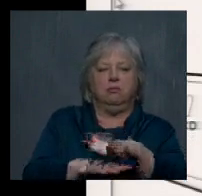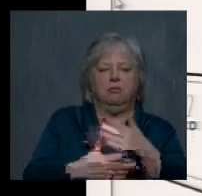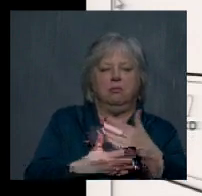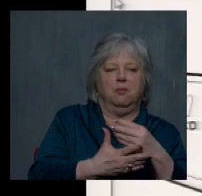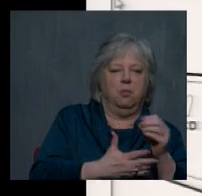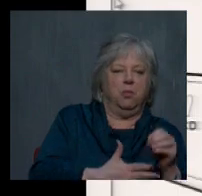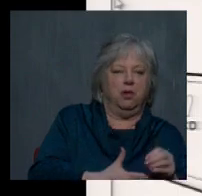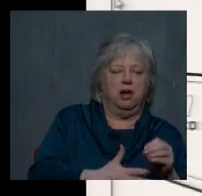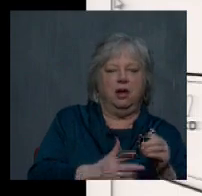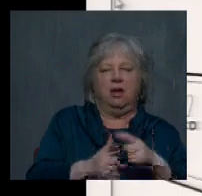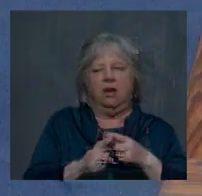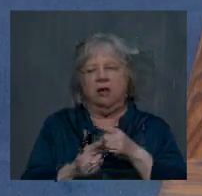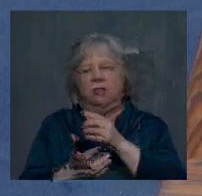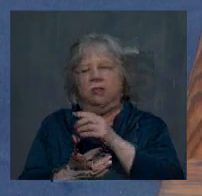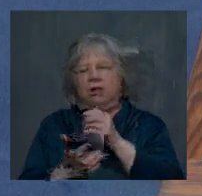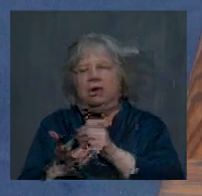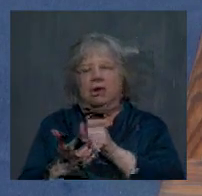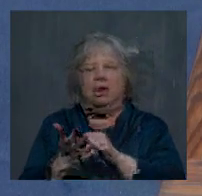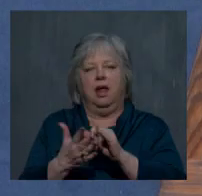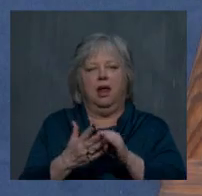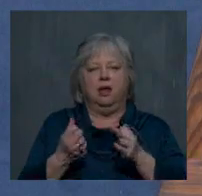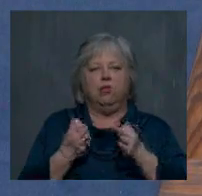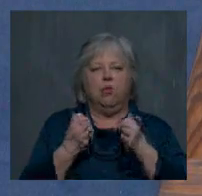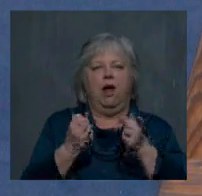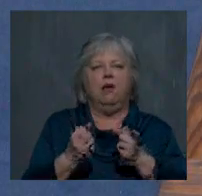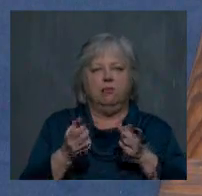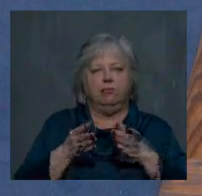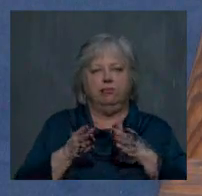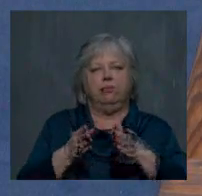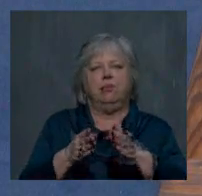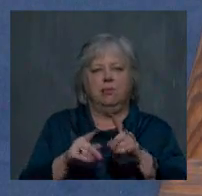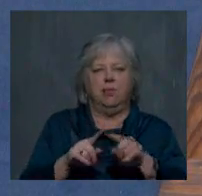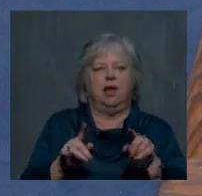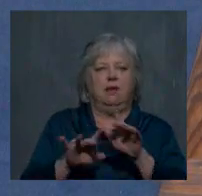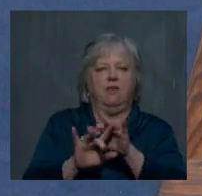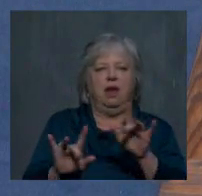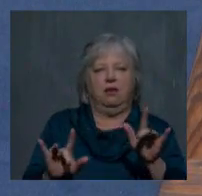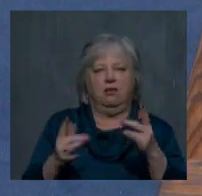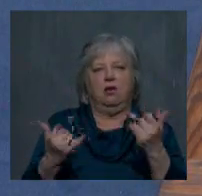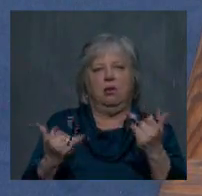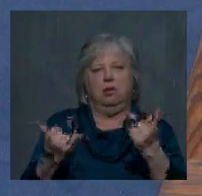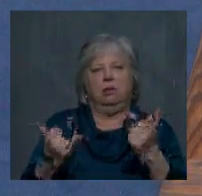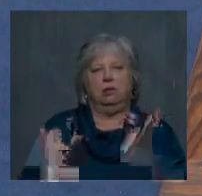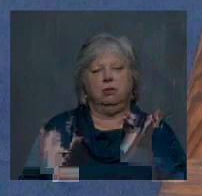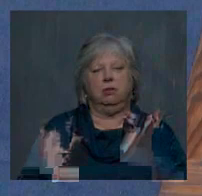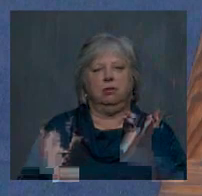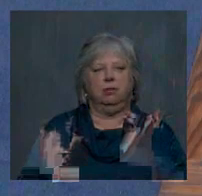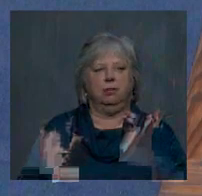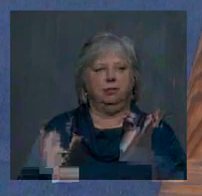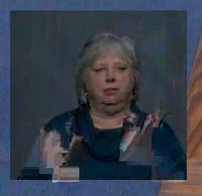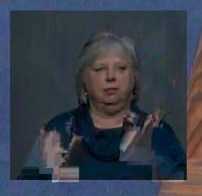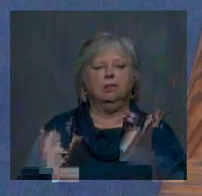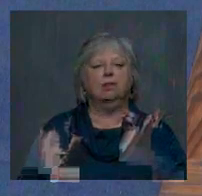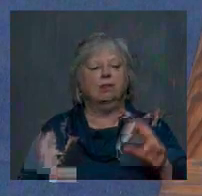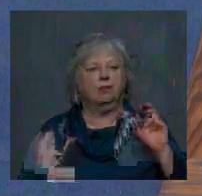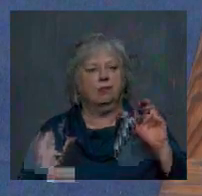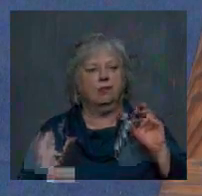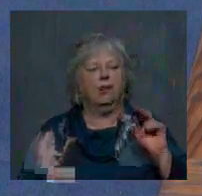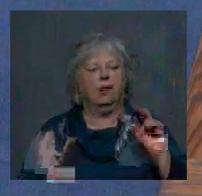it, there's a little portion of it does have a drive on there that it's vacant at this time. Okay.